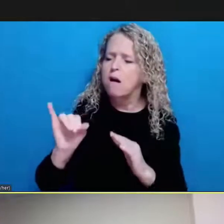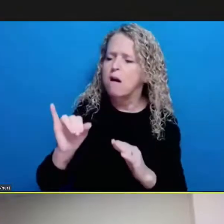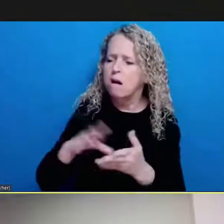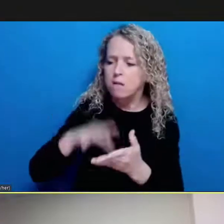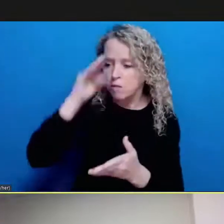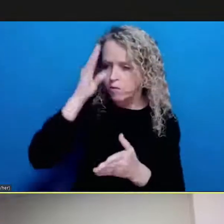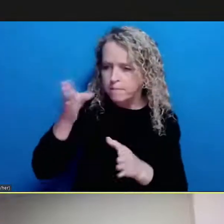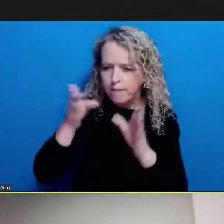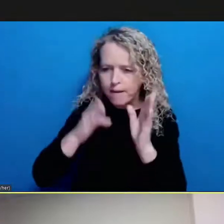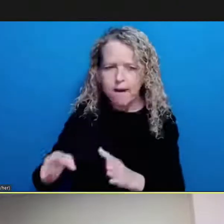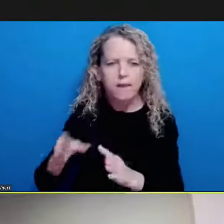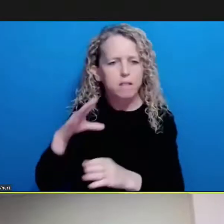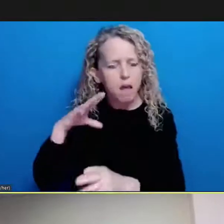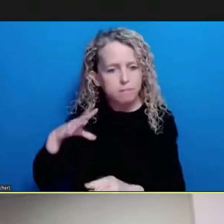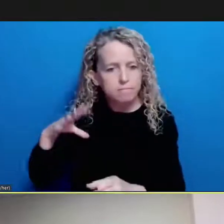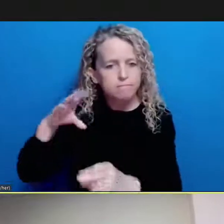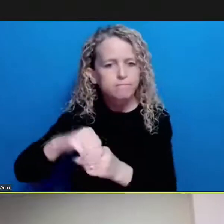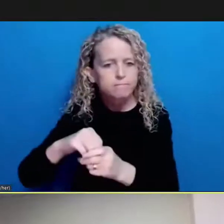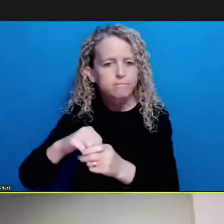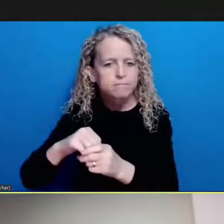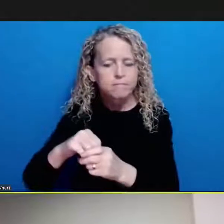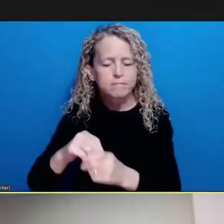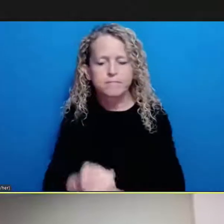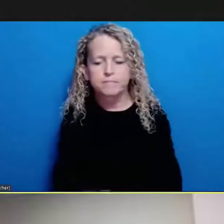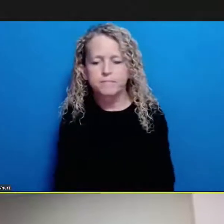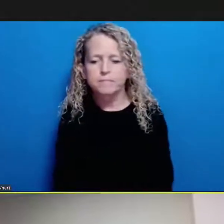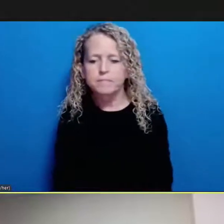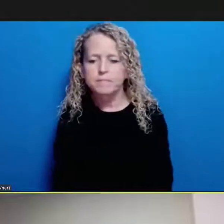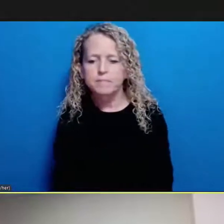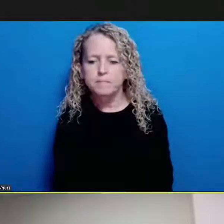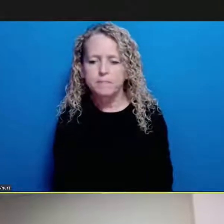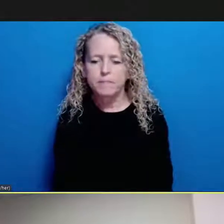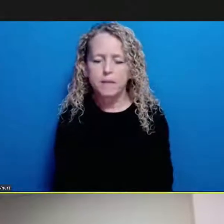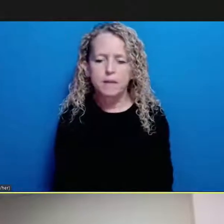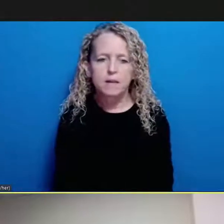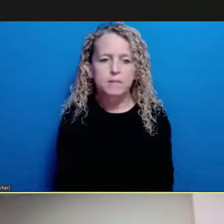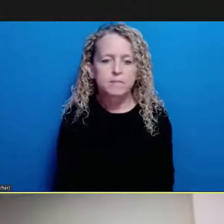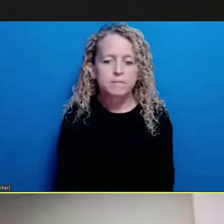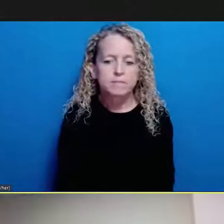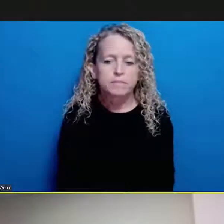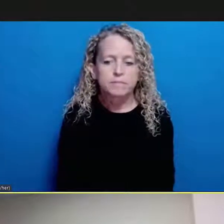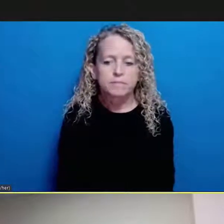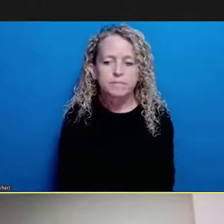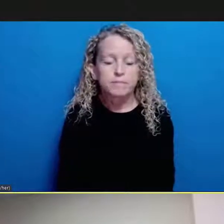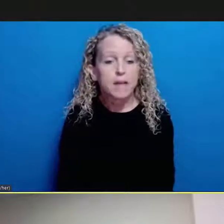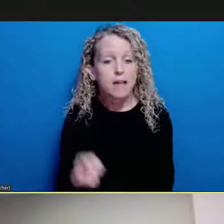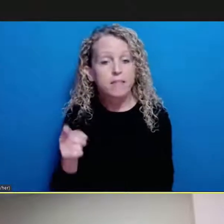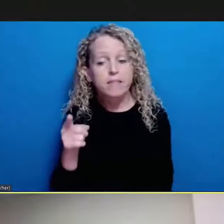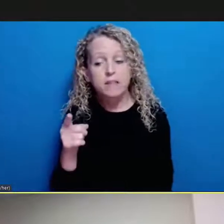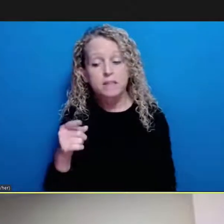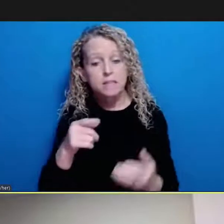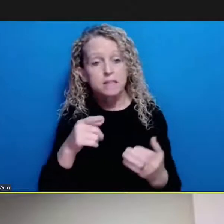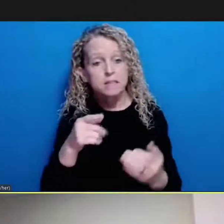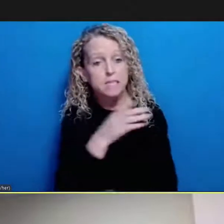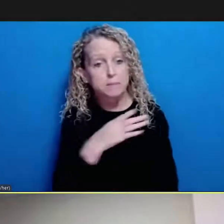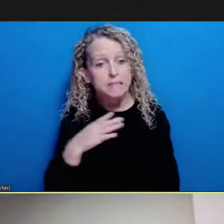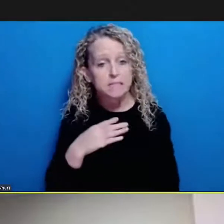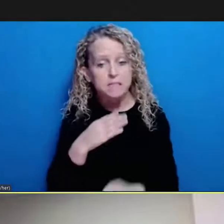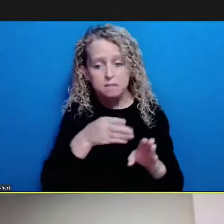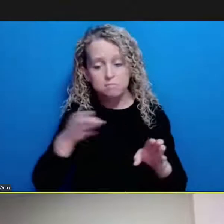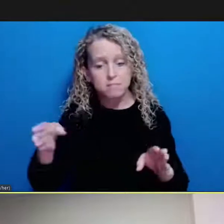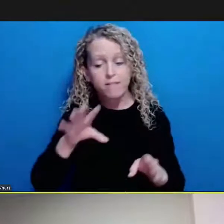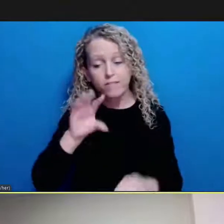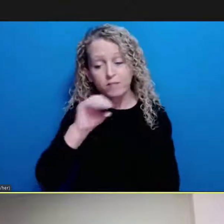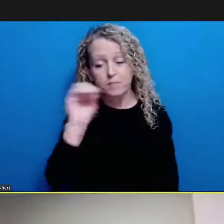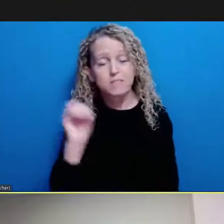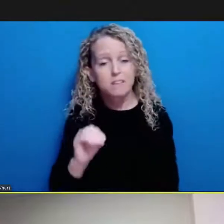opportunities and get involved with that work. And of course, half of those committees would be representative of First Voice persons with disabilities, and